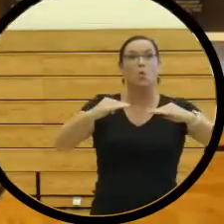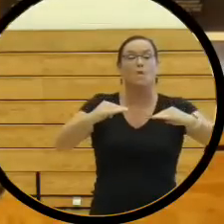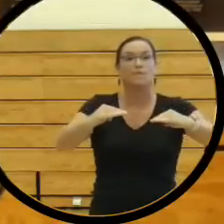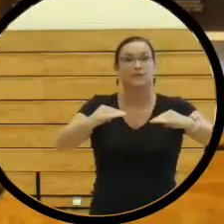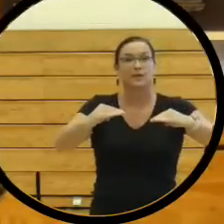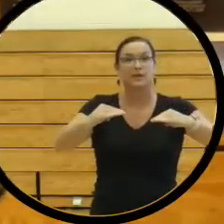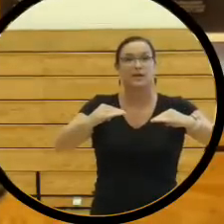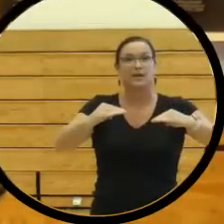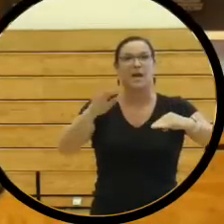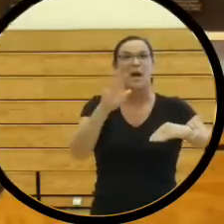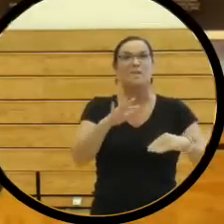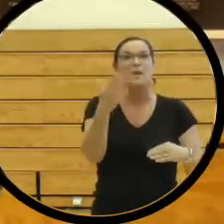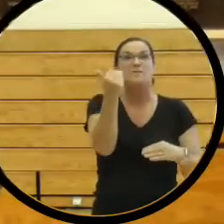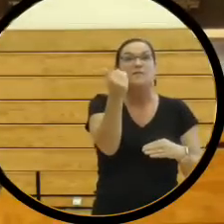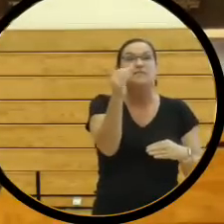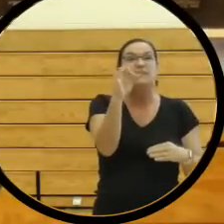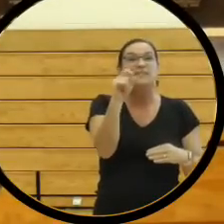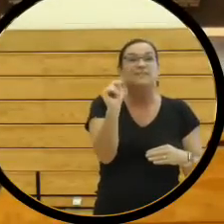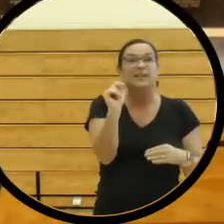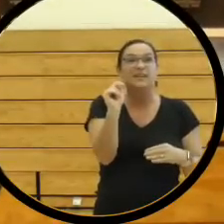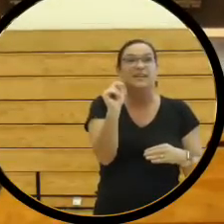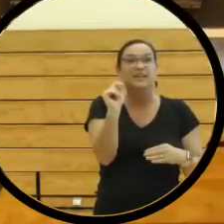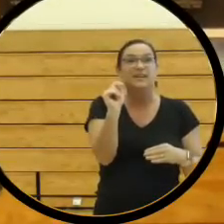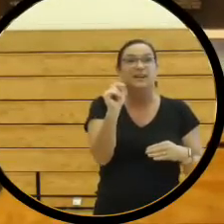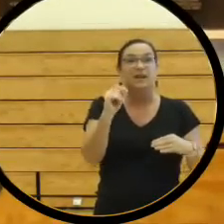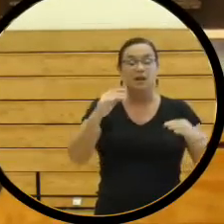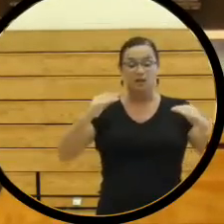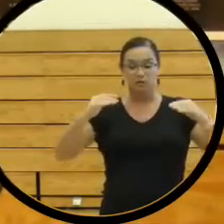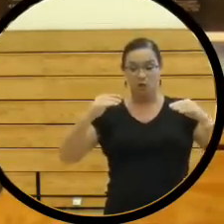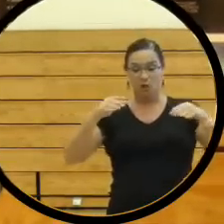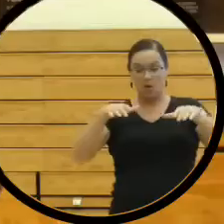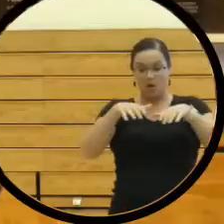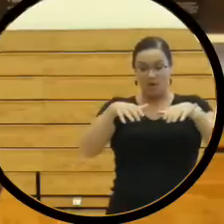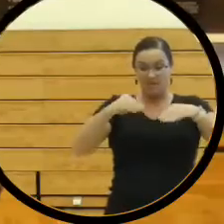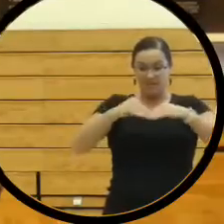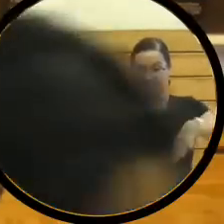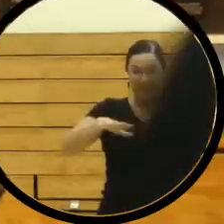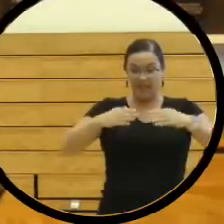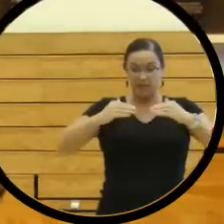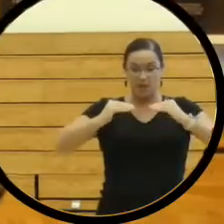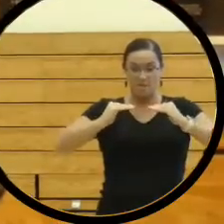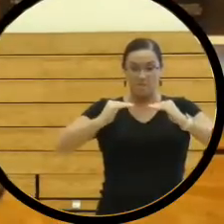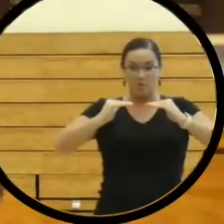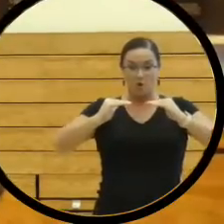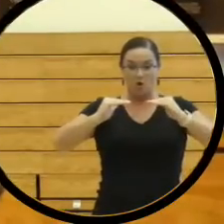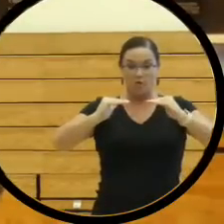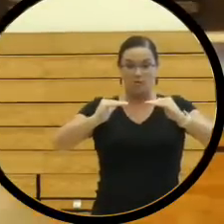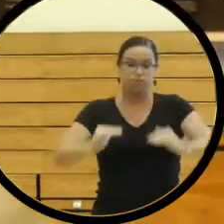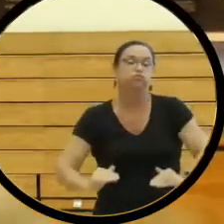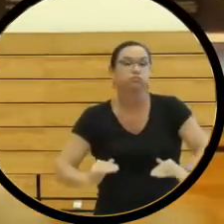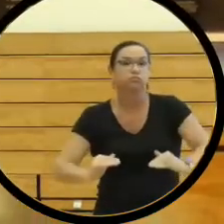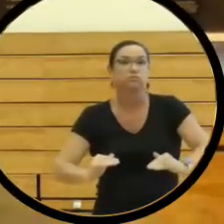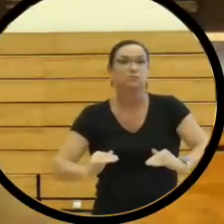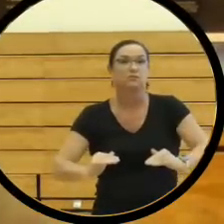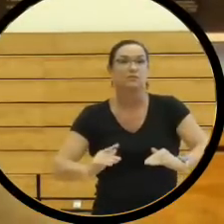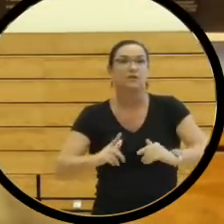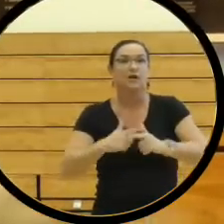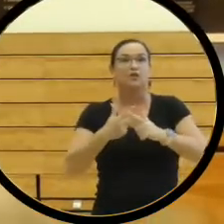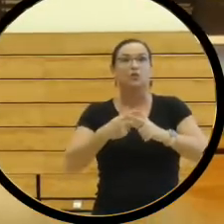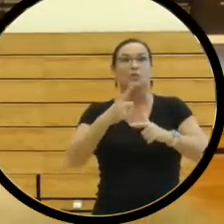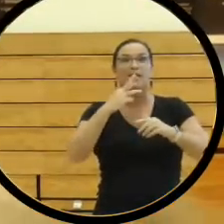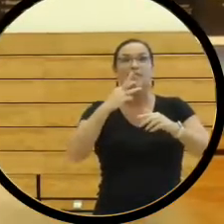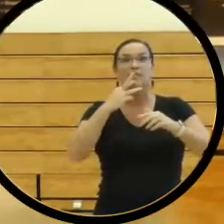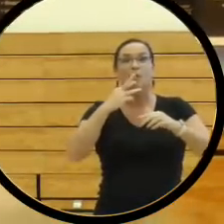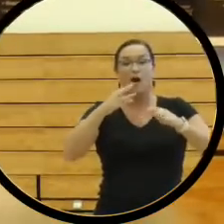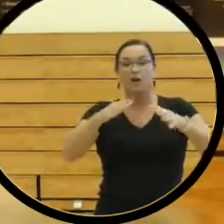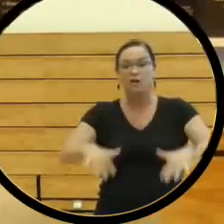coast moved about 15 feet seaward and dropped about 10 feet. So there was a local tsunami about 20 feet